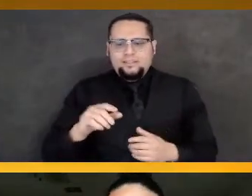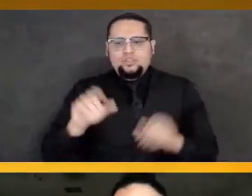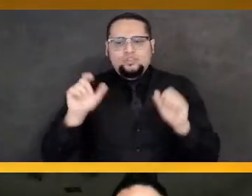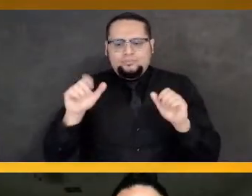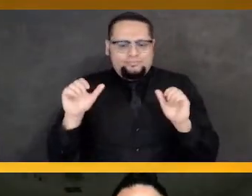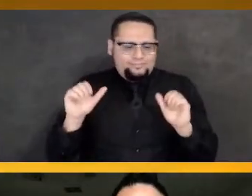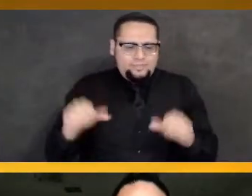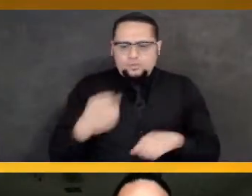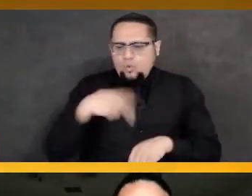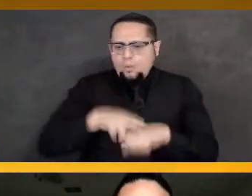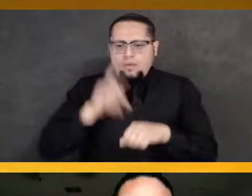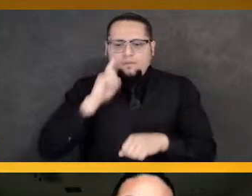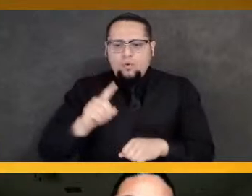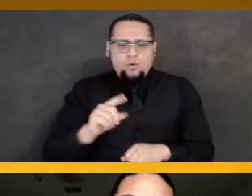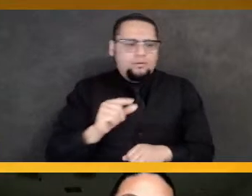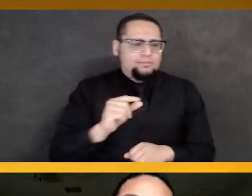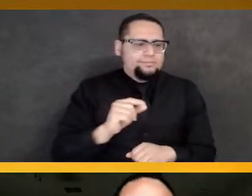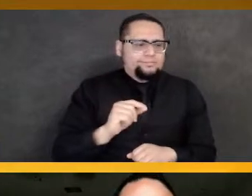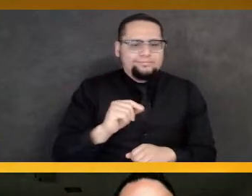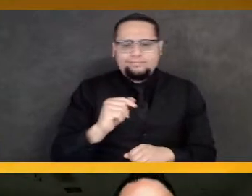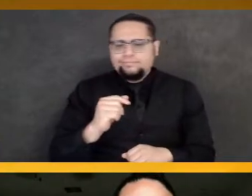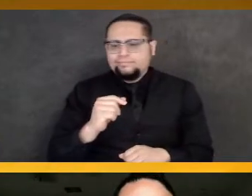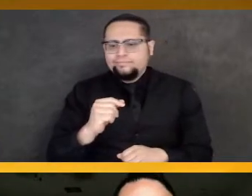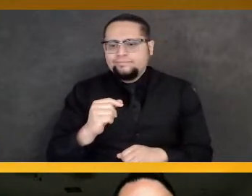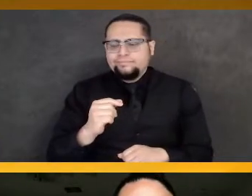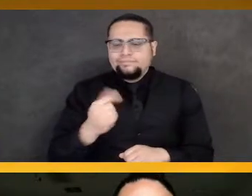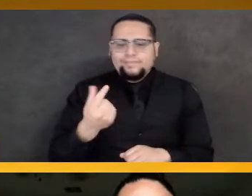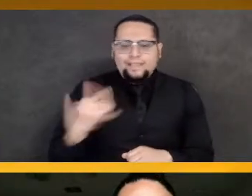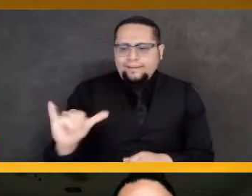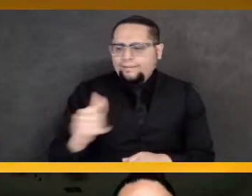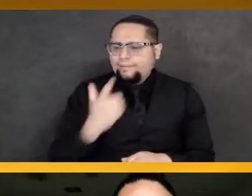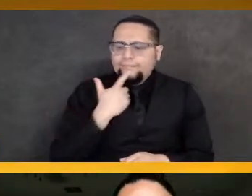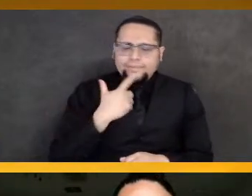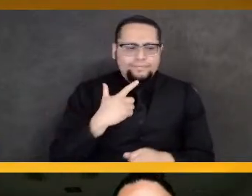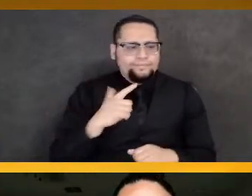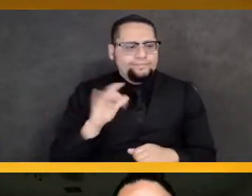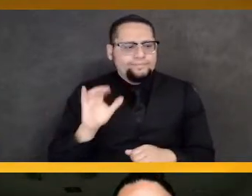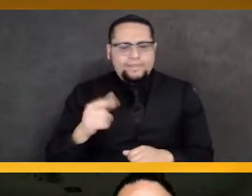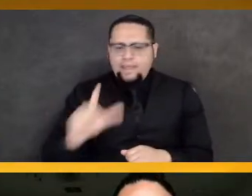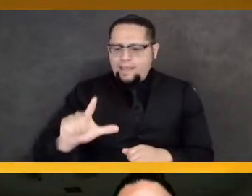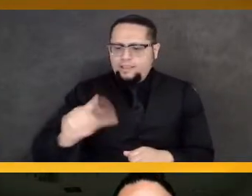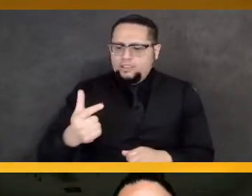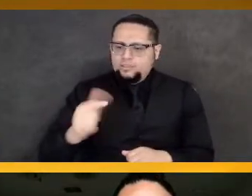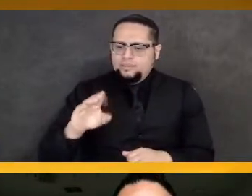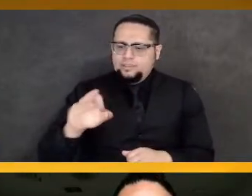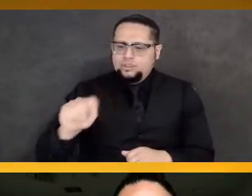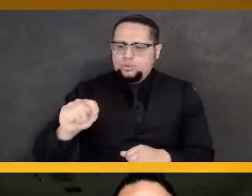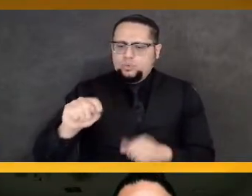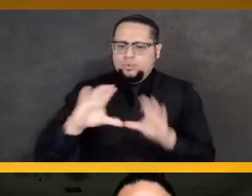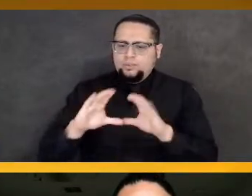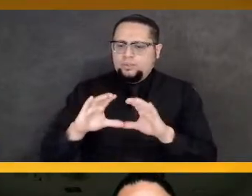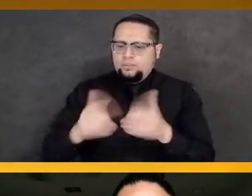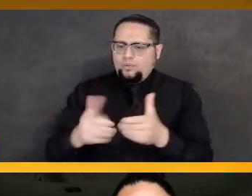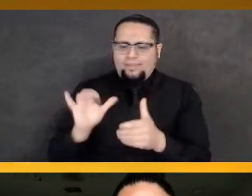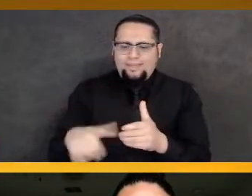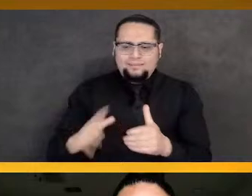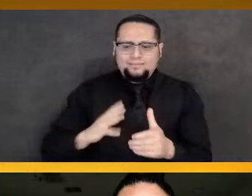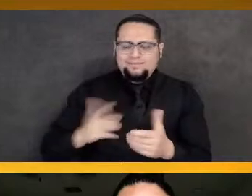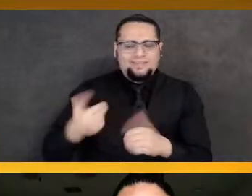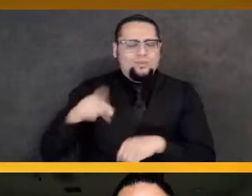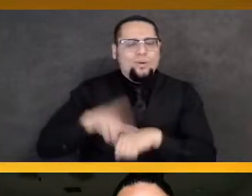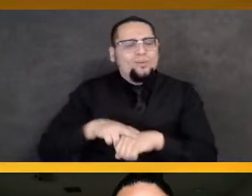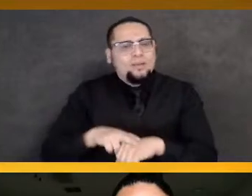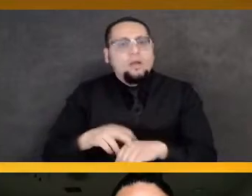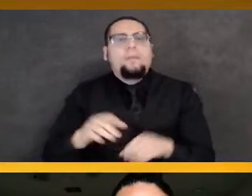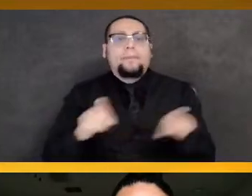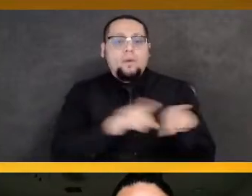LGBTQ, etc. And another thing I want to add on for what I